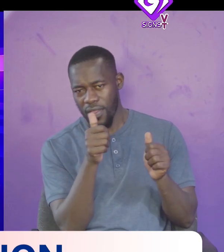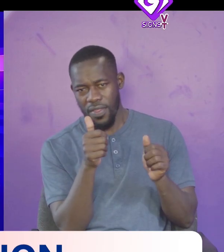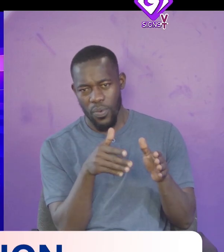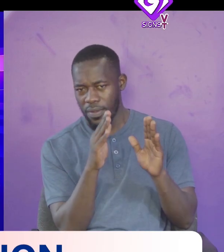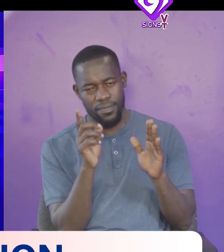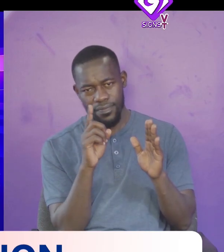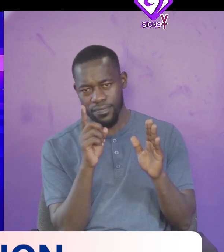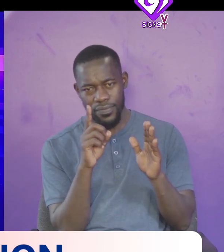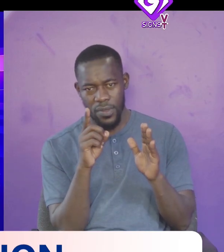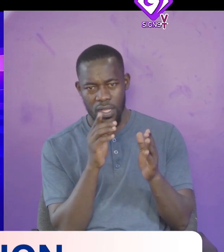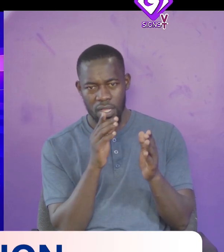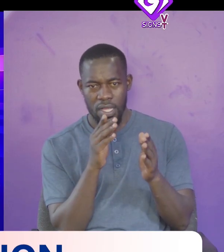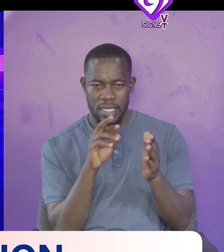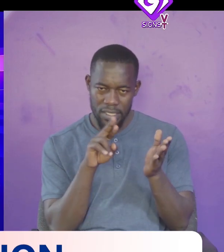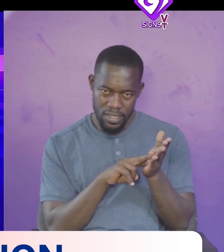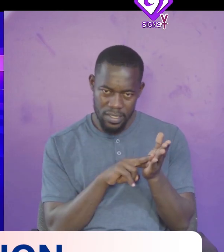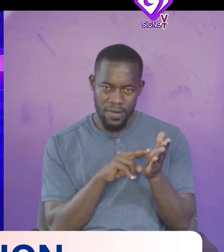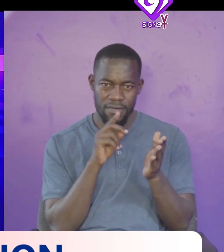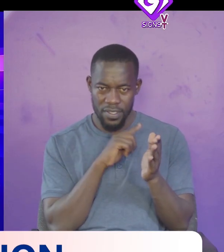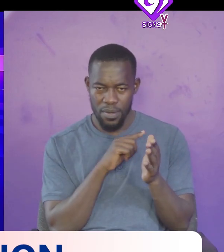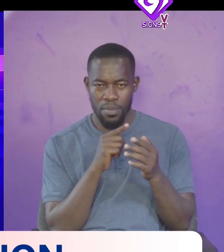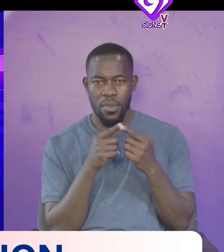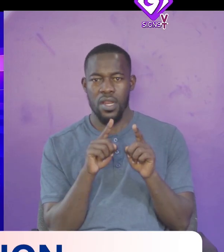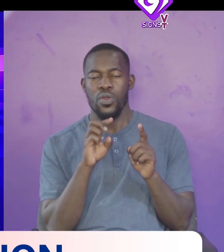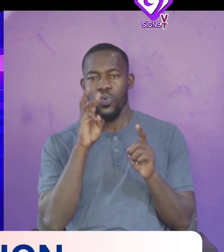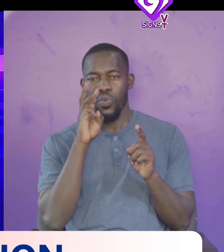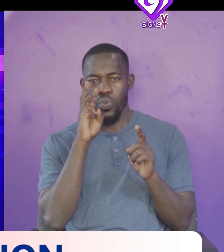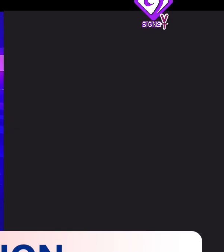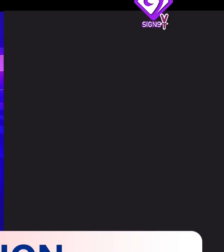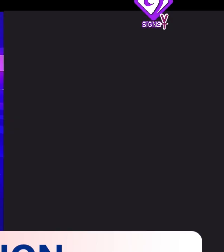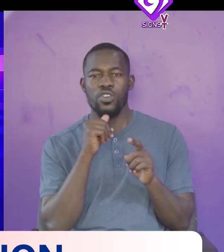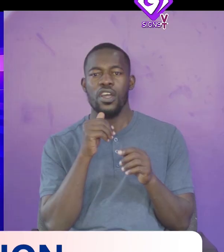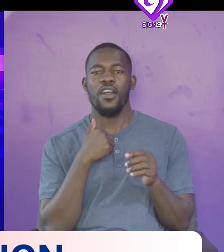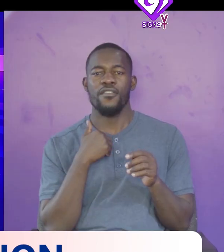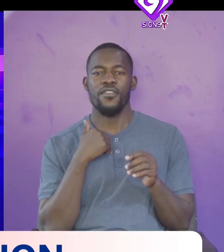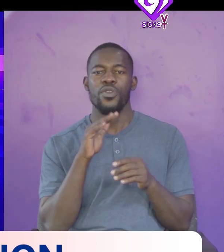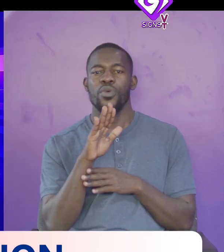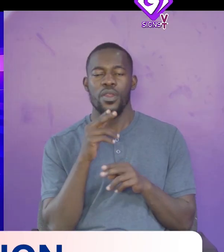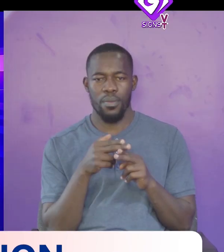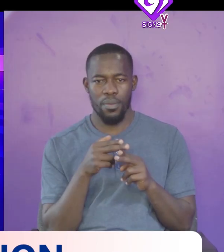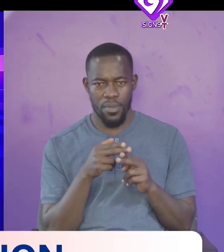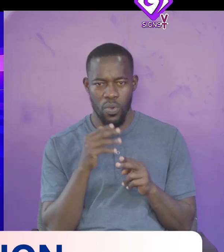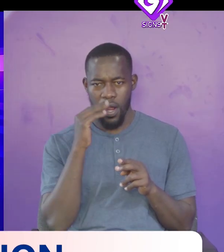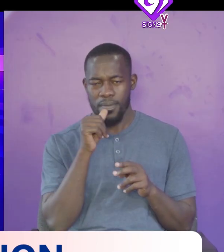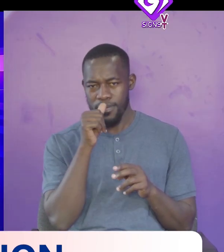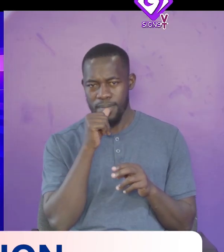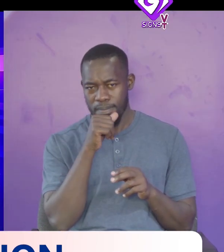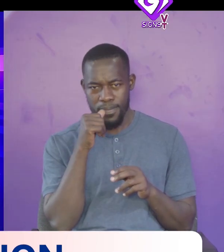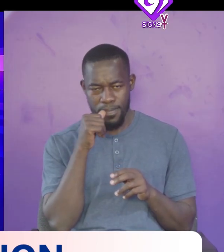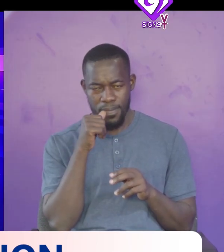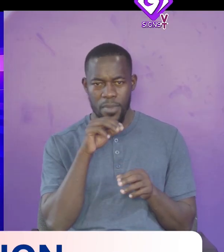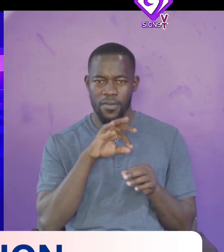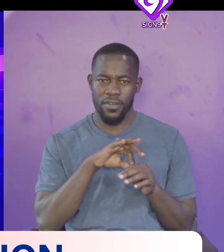post office. It is registered mail, but it's going to not have your name there because you see it's supposed to be secret ballot. I almost said